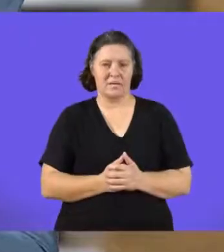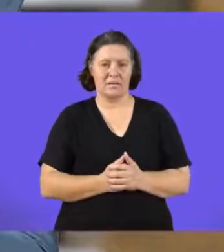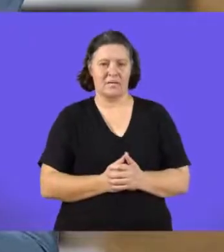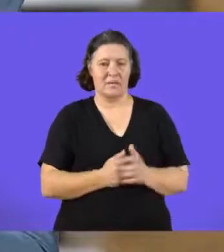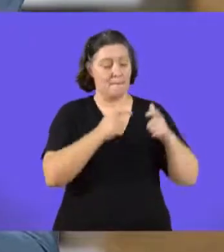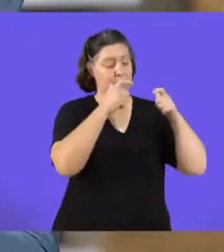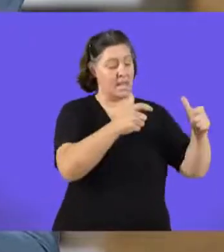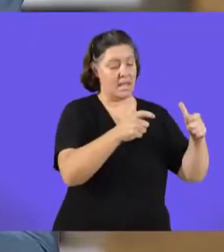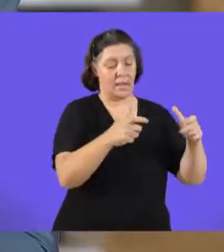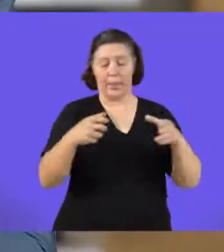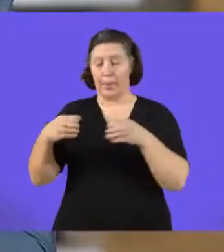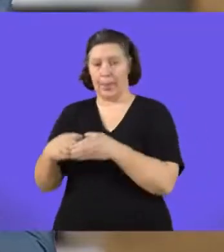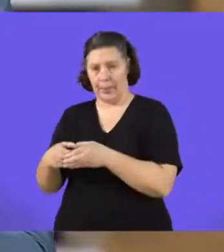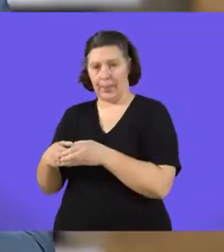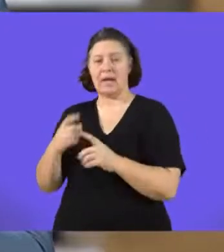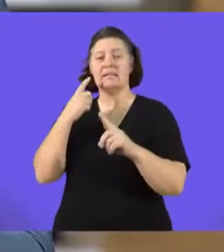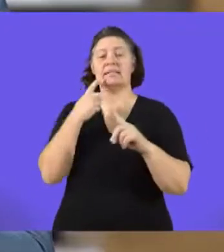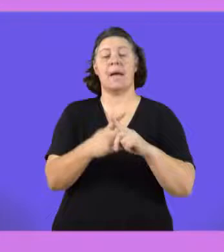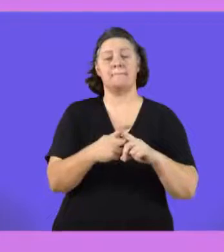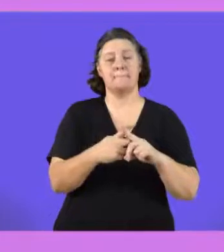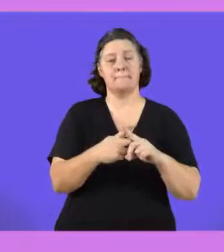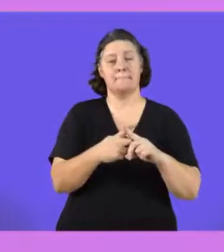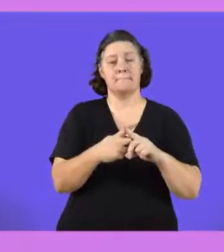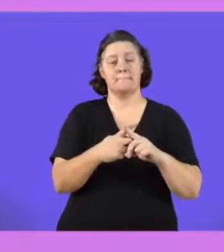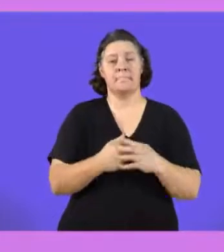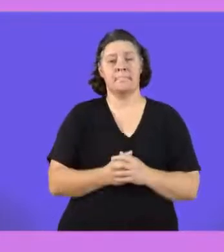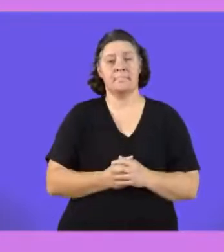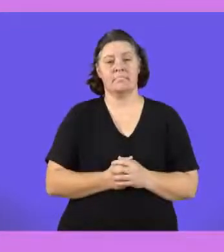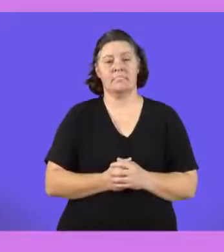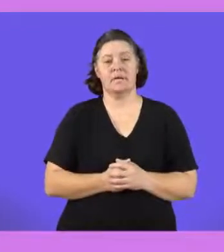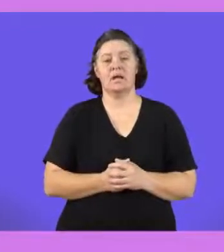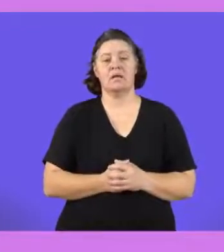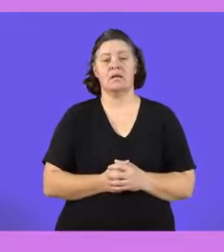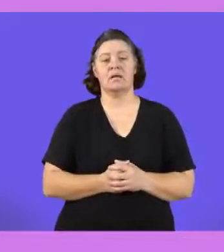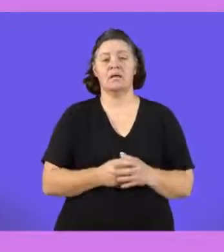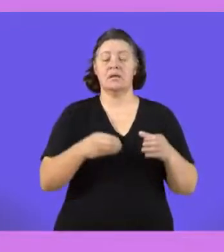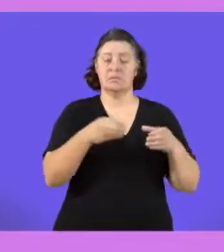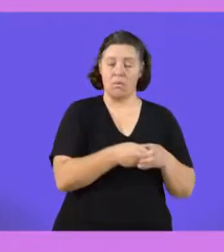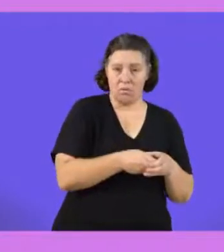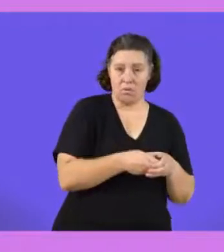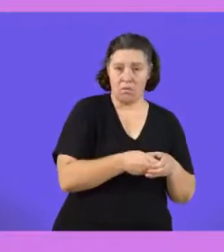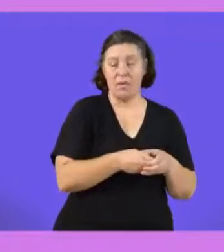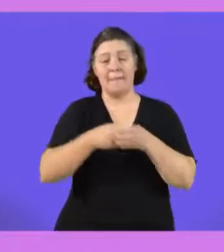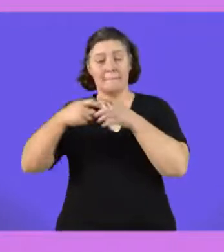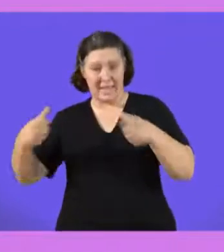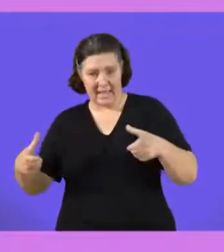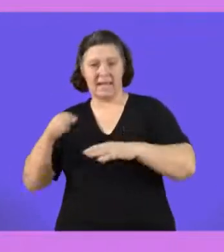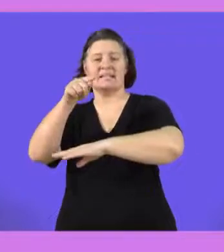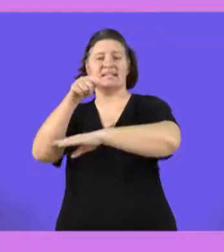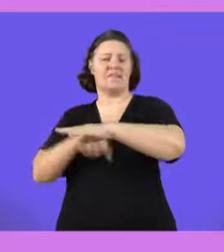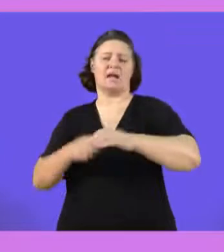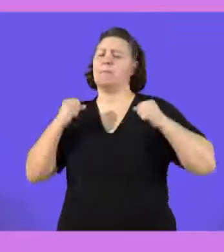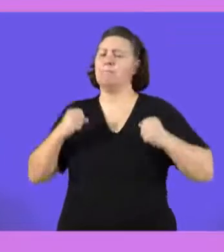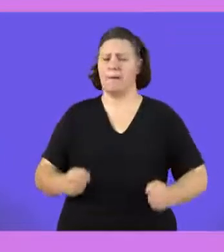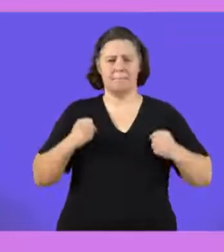big to small, I will multiply, and then small to big, I will